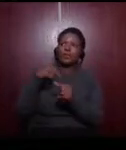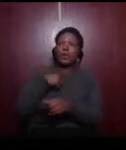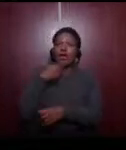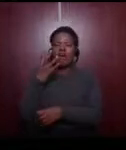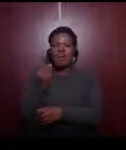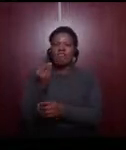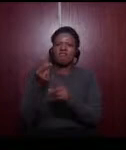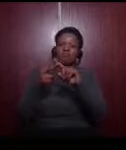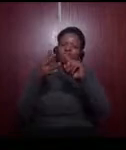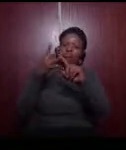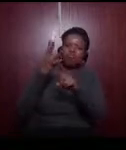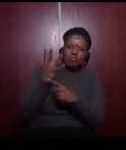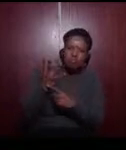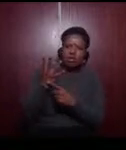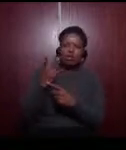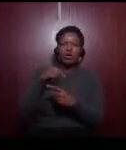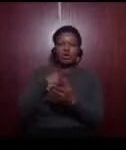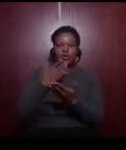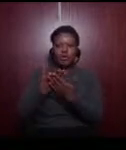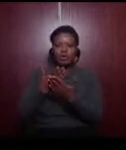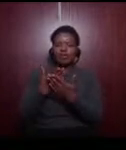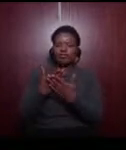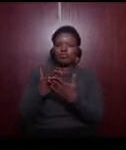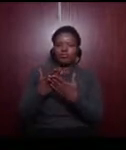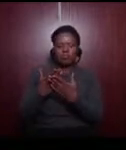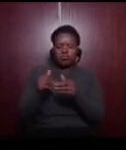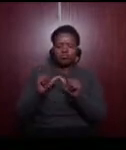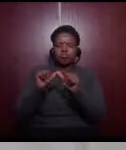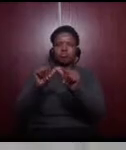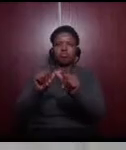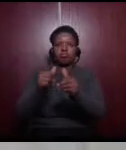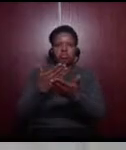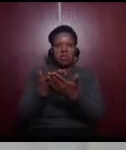able to survive assisted by this particular fund.